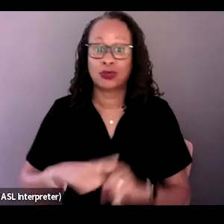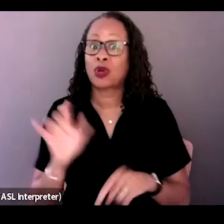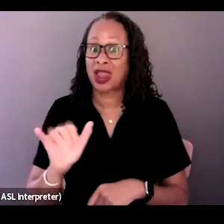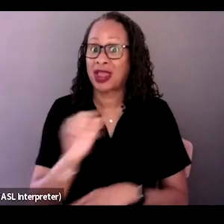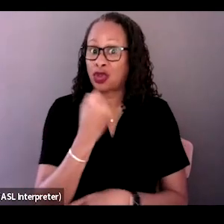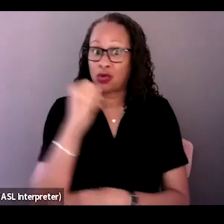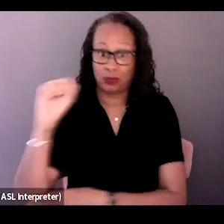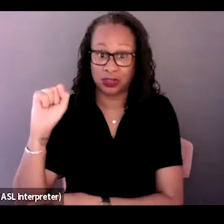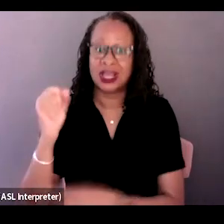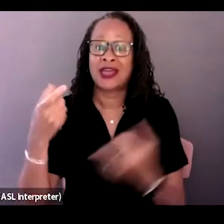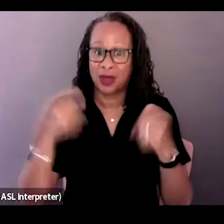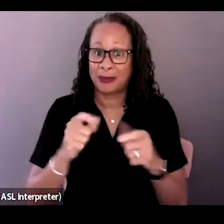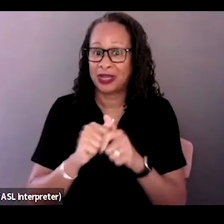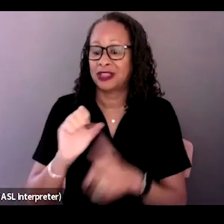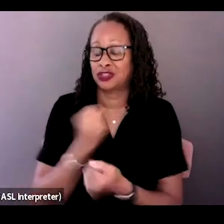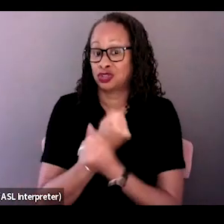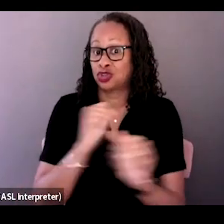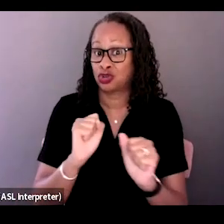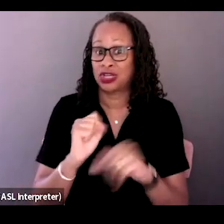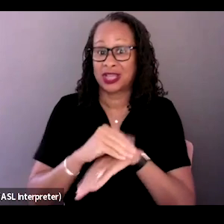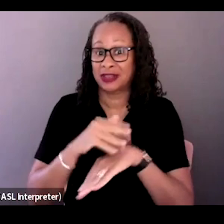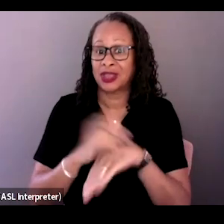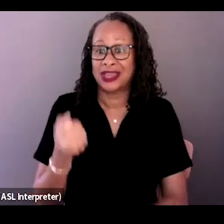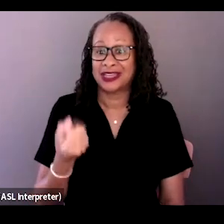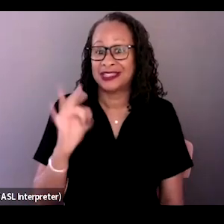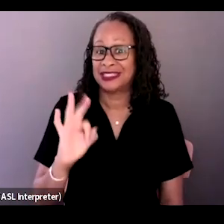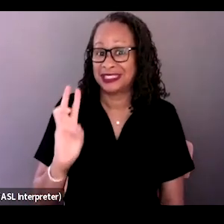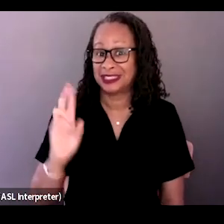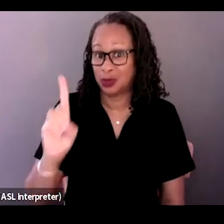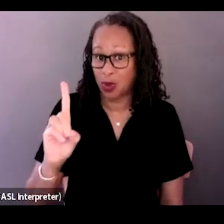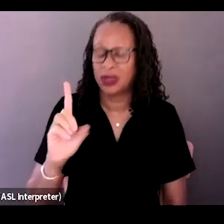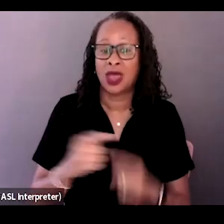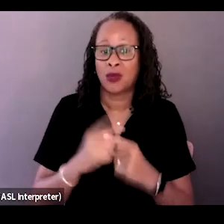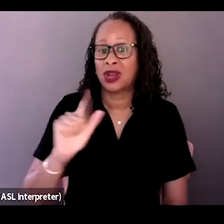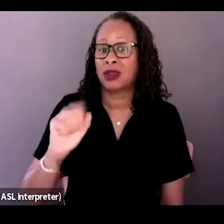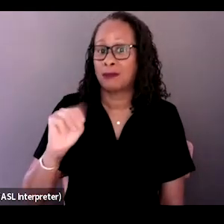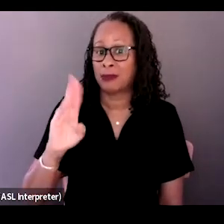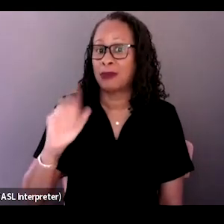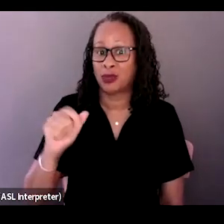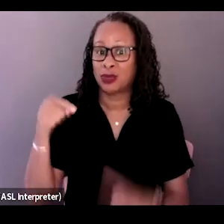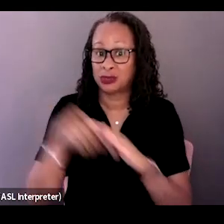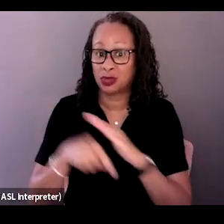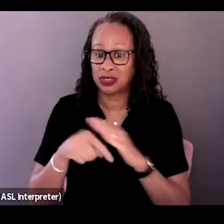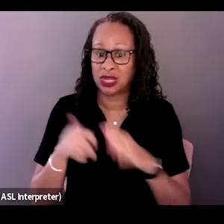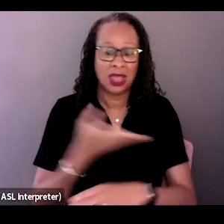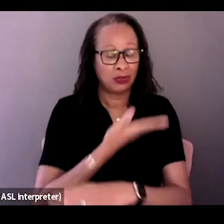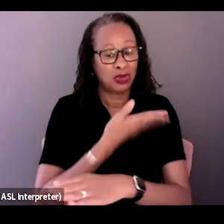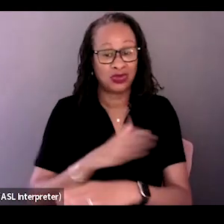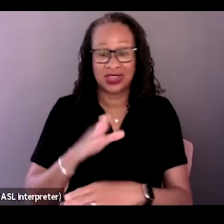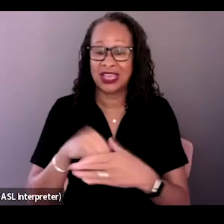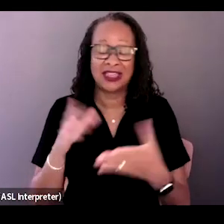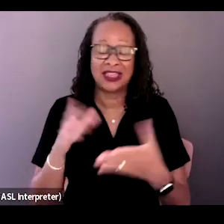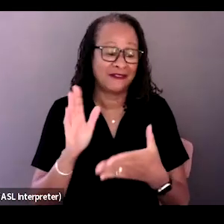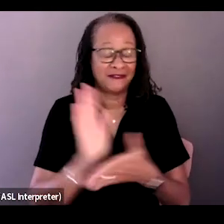in 1961 when Patrice Lumumba was murdered. And so music in the film is very much sort of